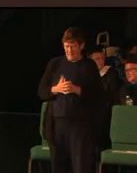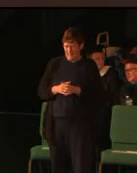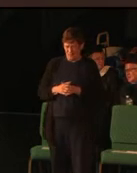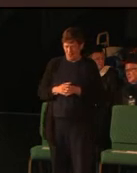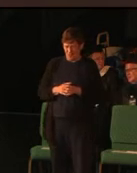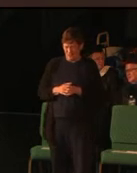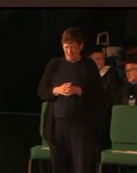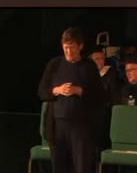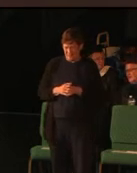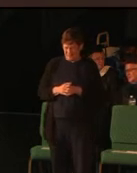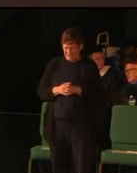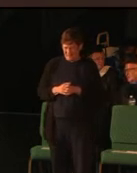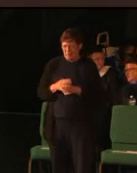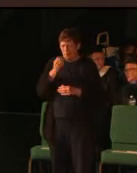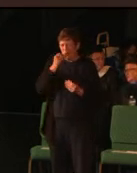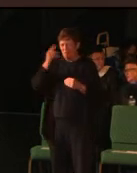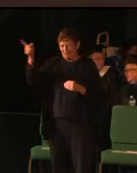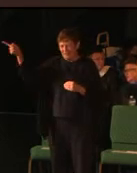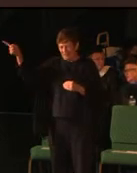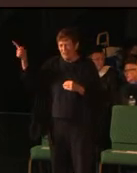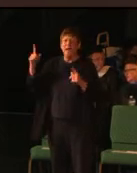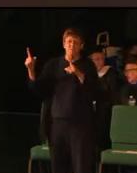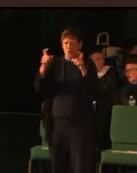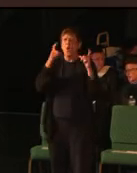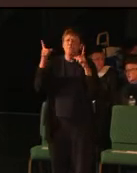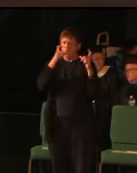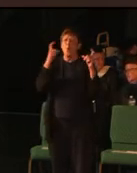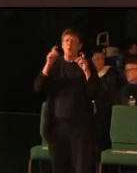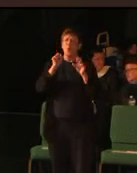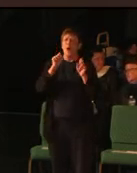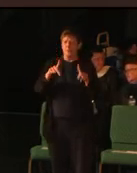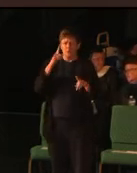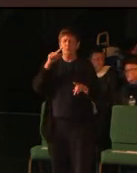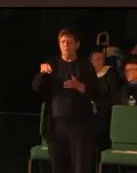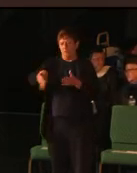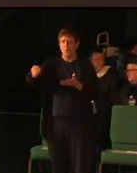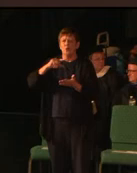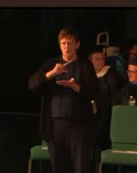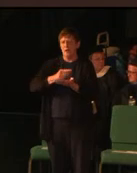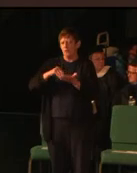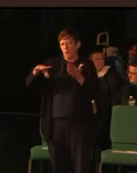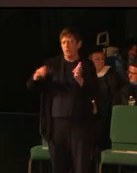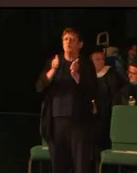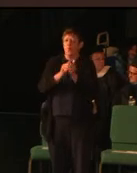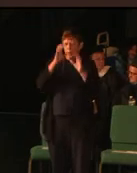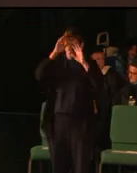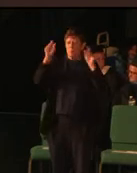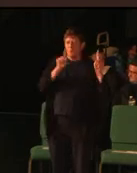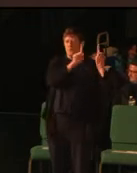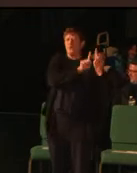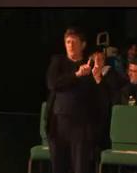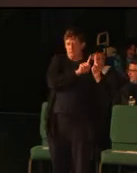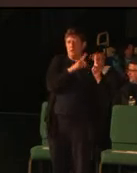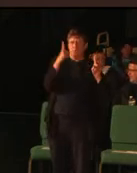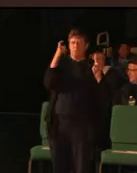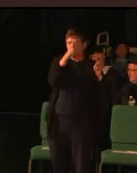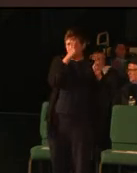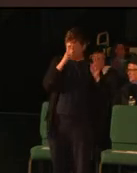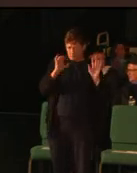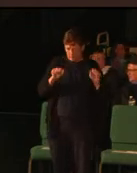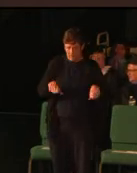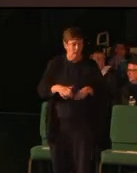beautiful Grimshaw Goodowitz Art Gallery is open today, and I invite all of you to visit this wonderful facility